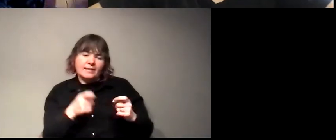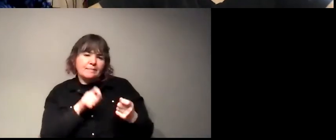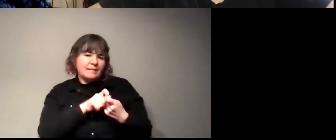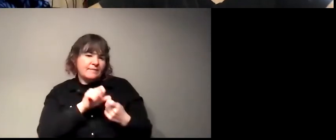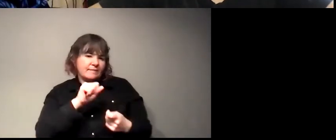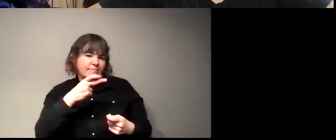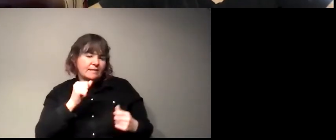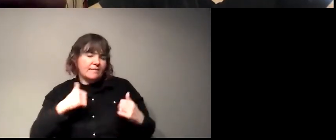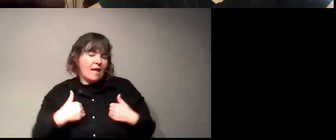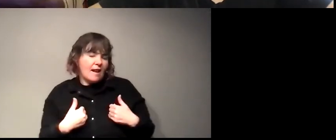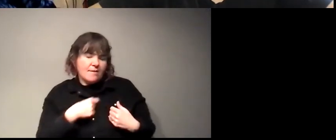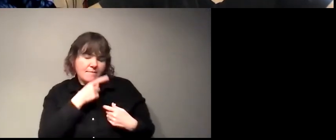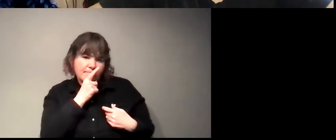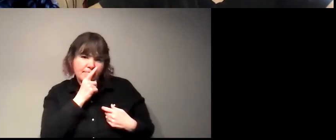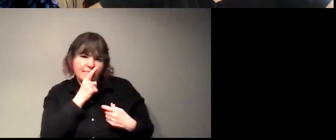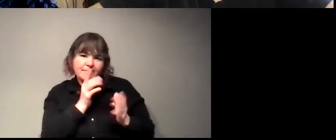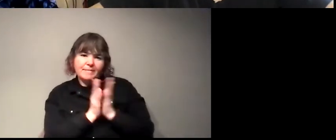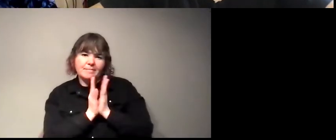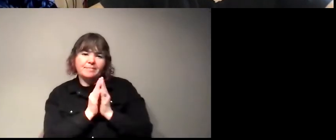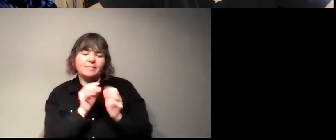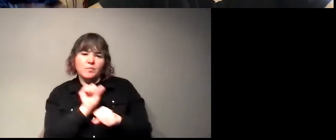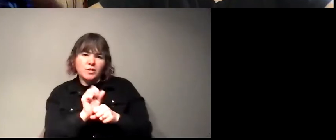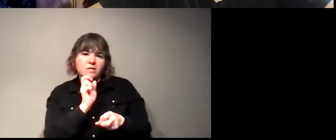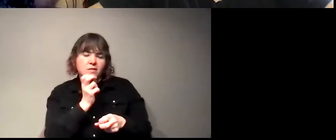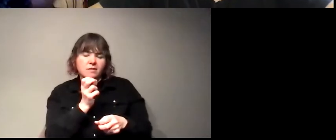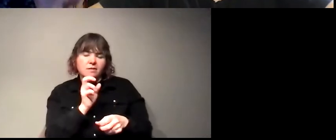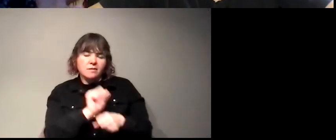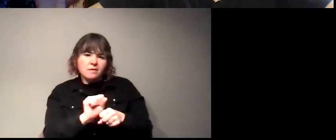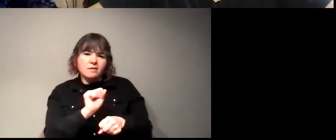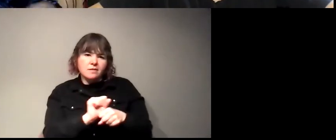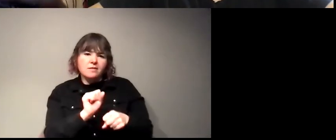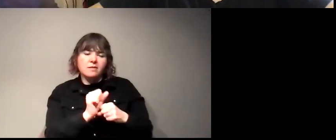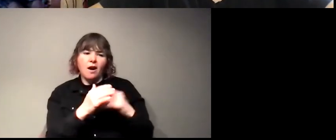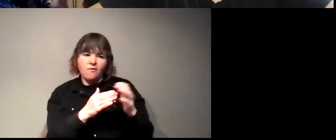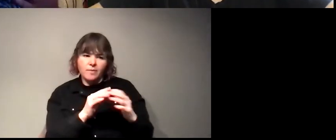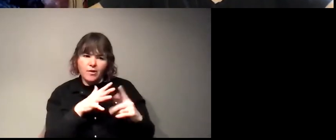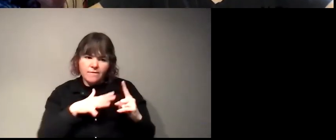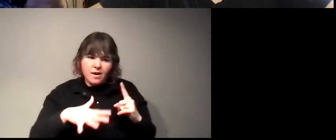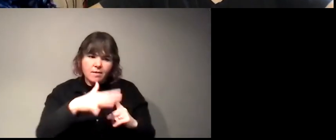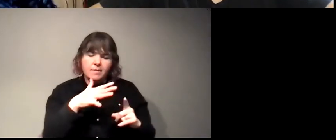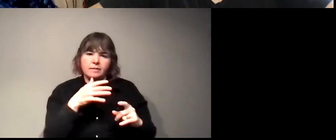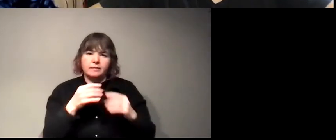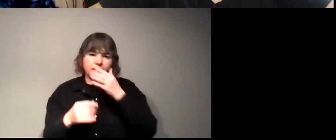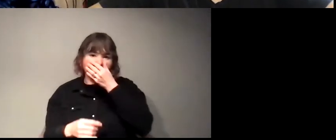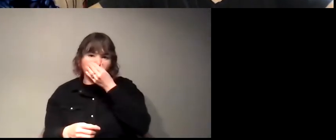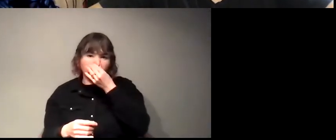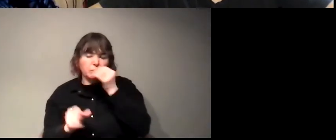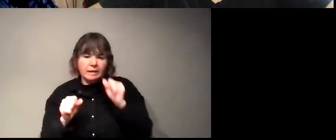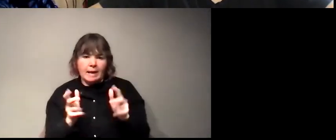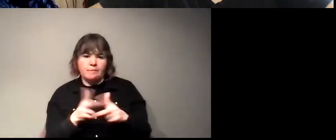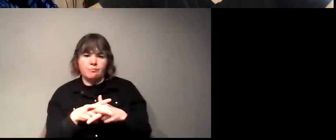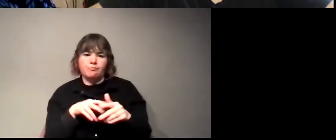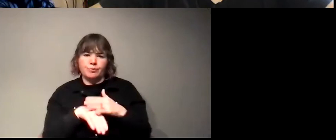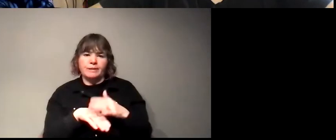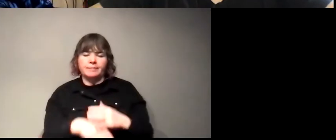it is, but I've been working hard to get them comfortable in their environment so that they can breed. But we